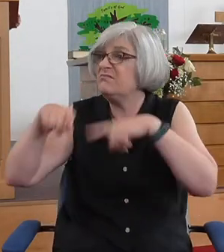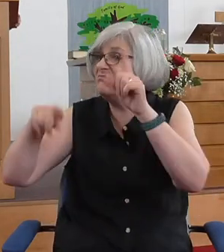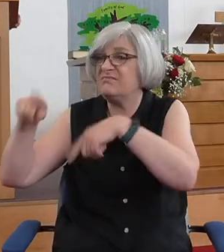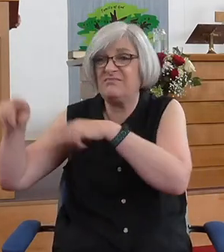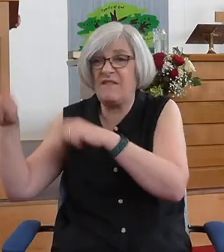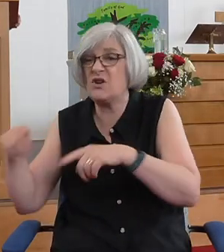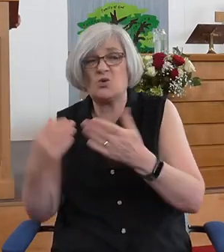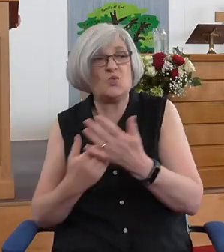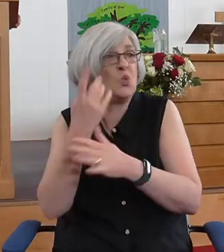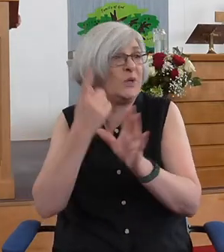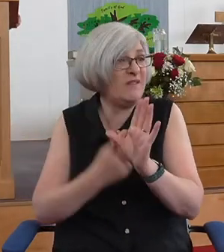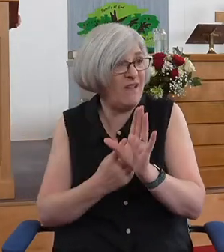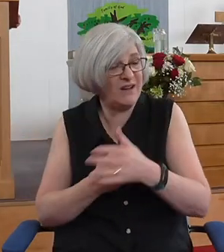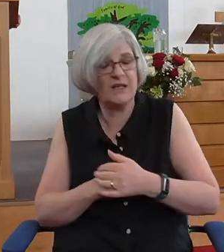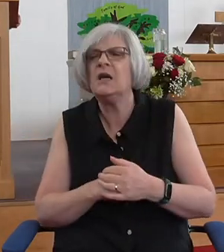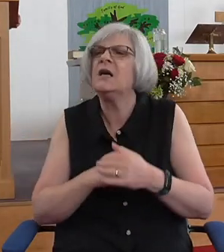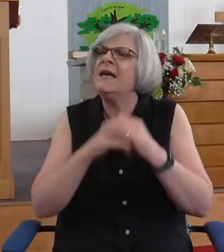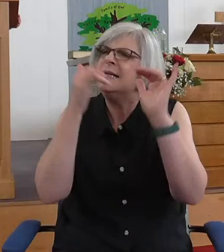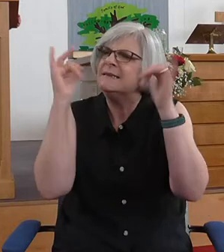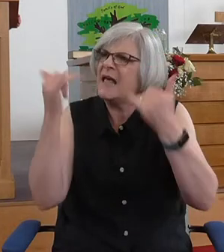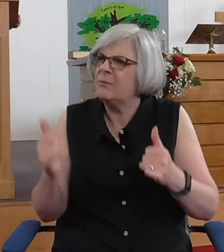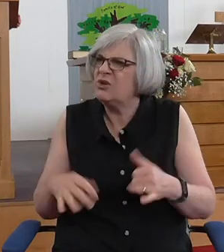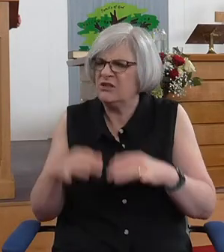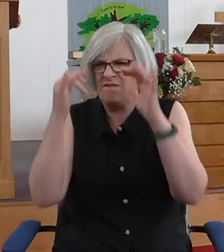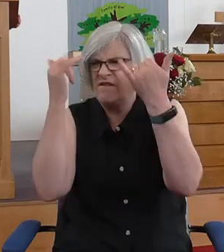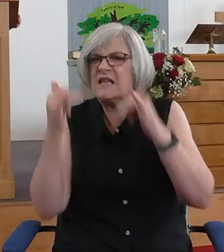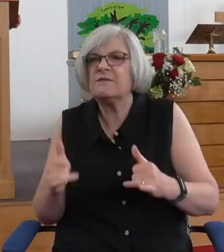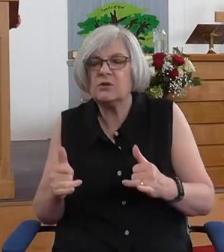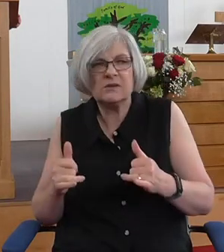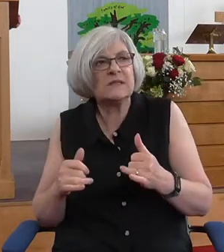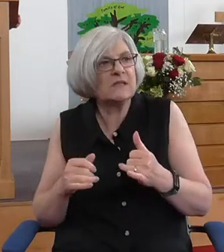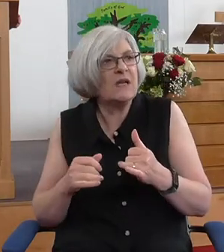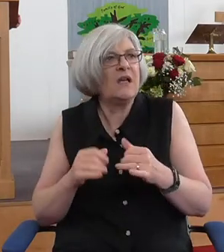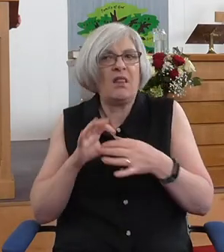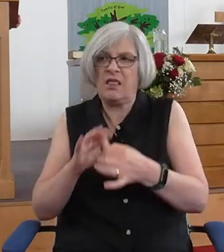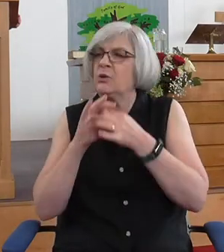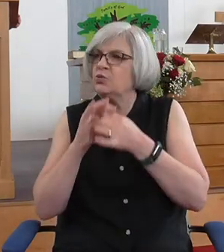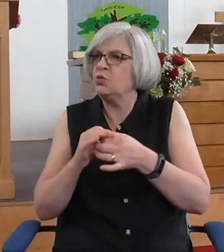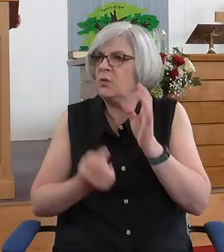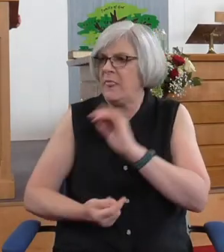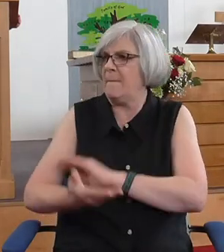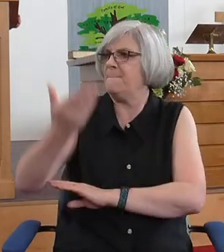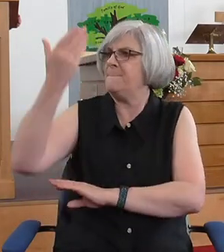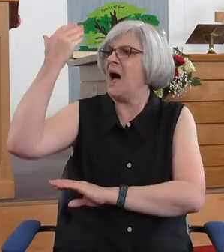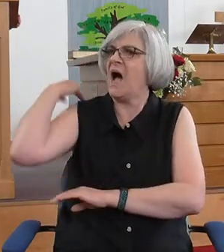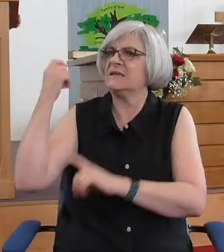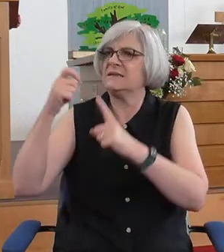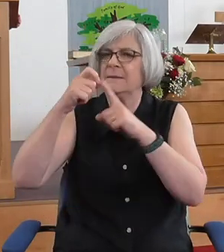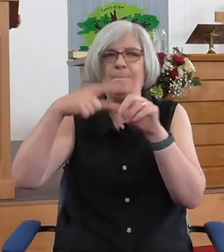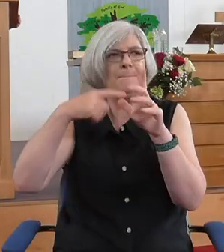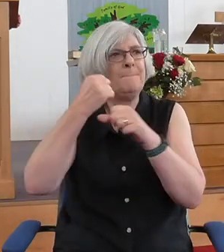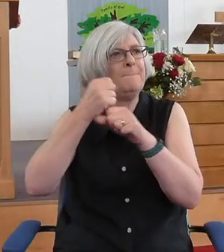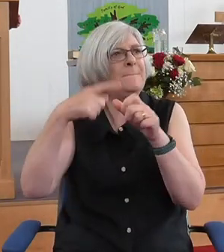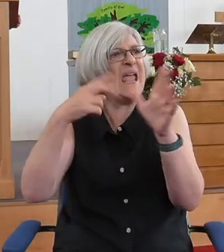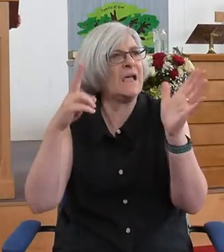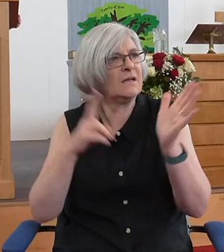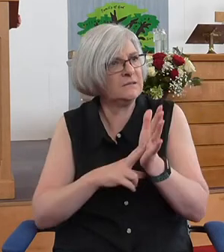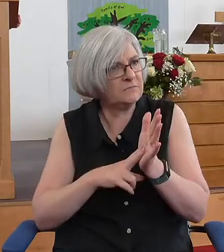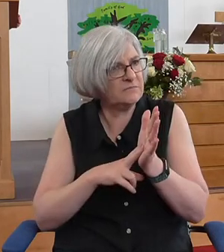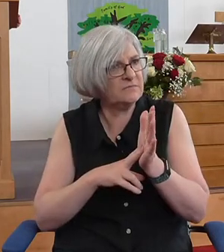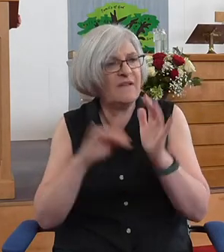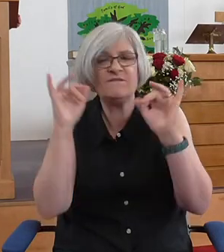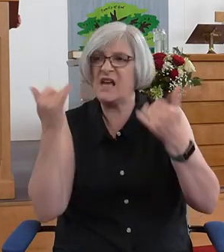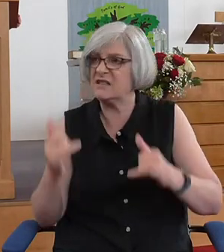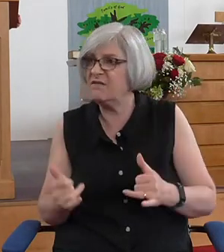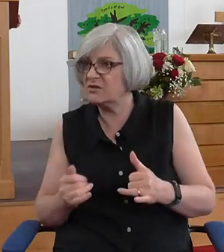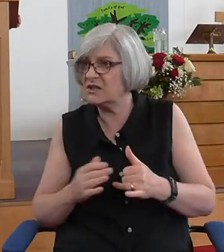or festivals often relate more to pre-existing pagan ones. Whenever in the year Jesus was born, it